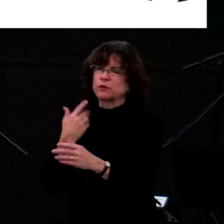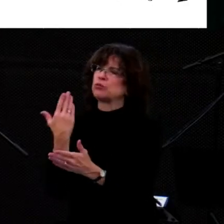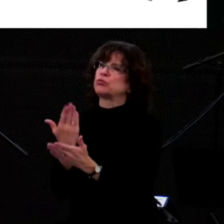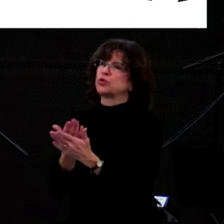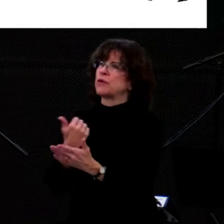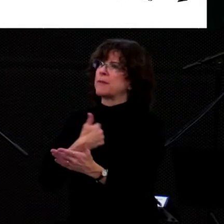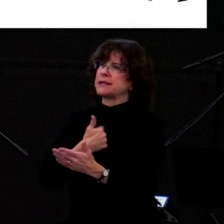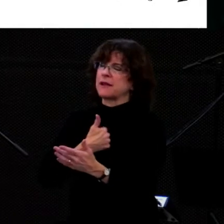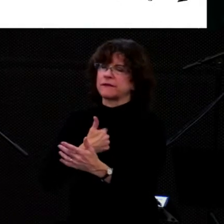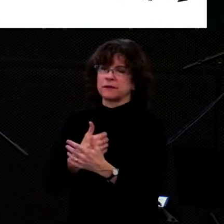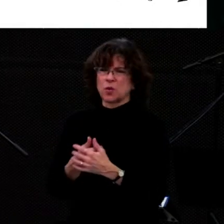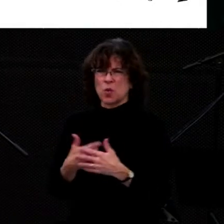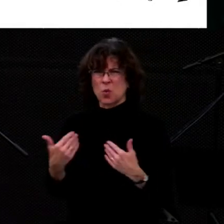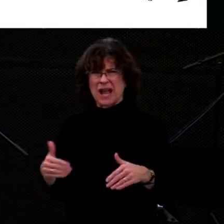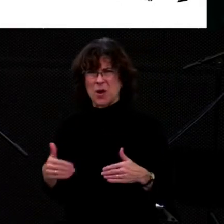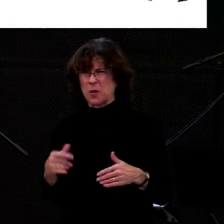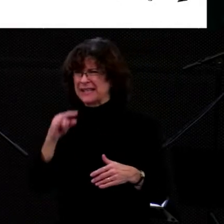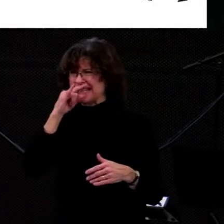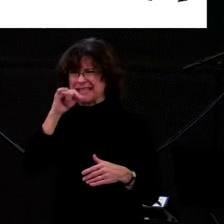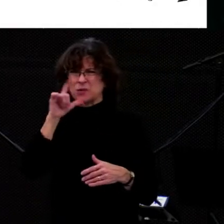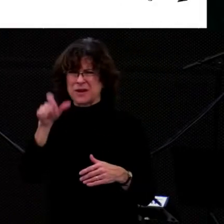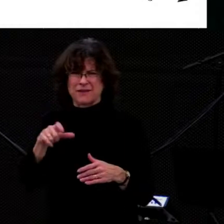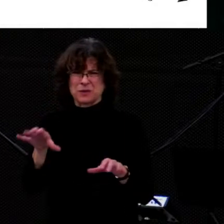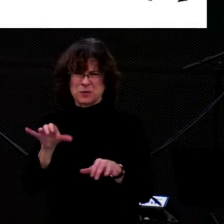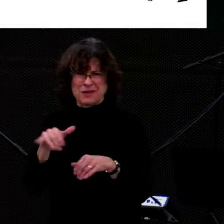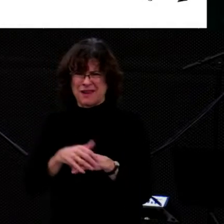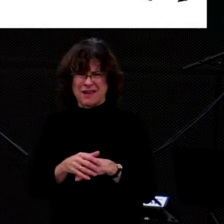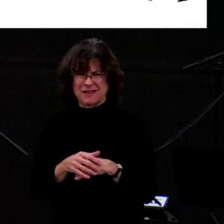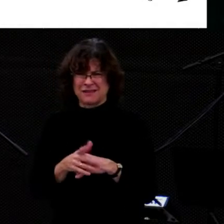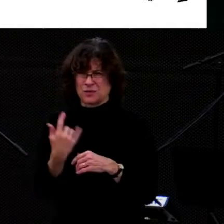God. Can you imagine a kid living like that, how miserable it would be?